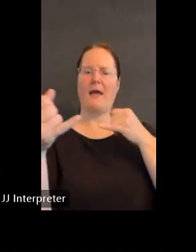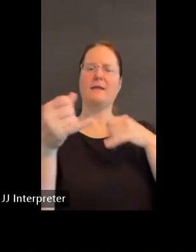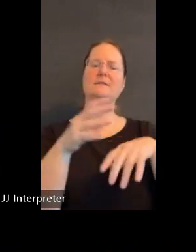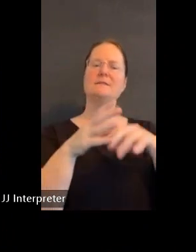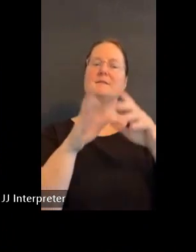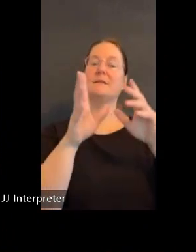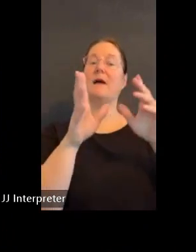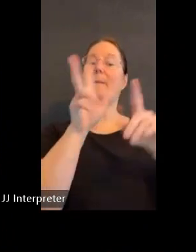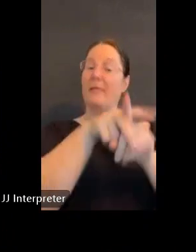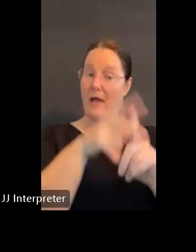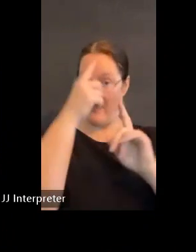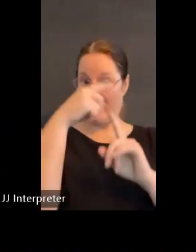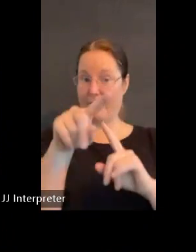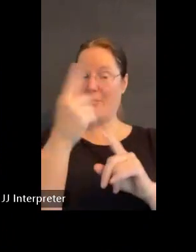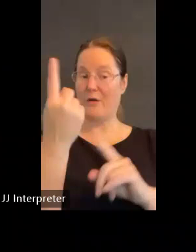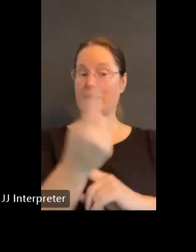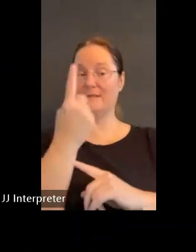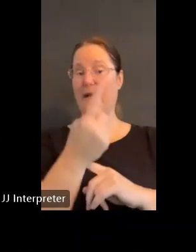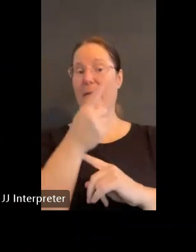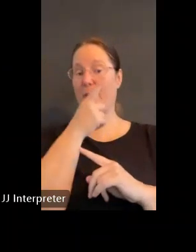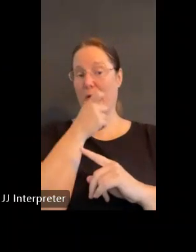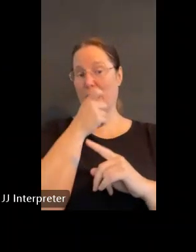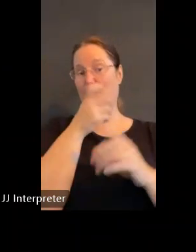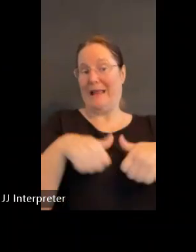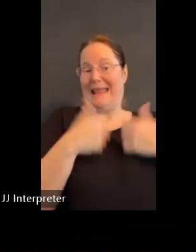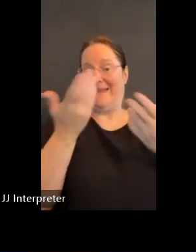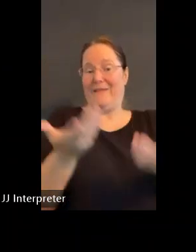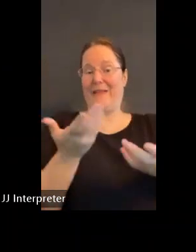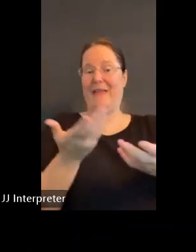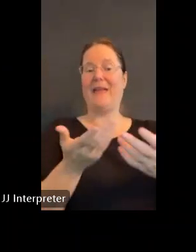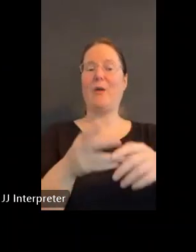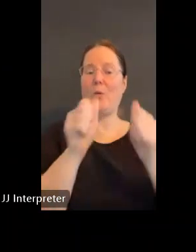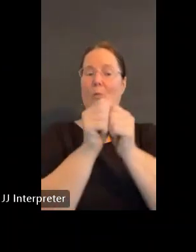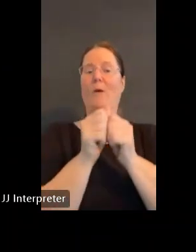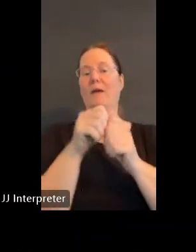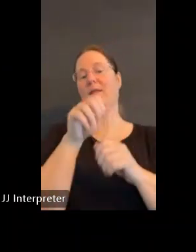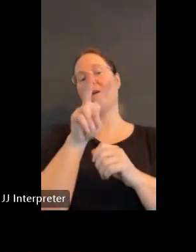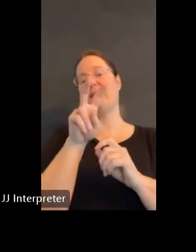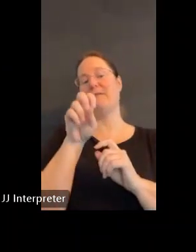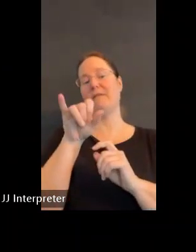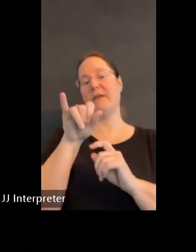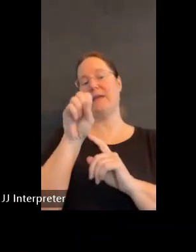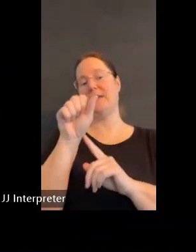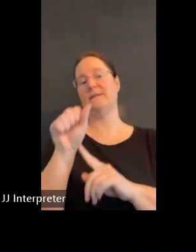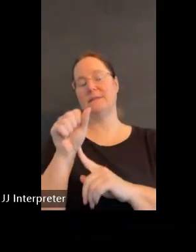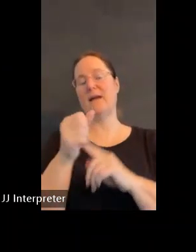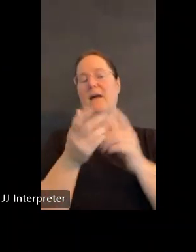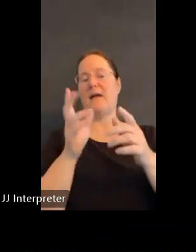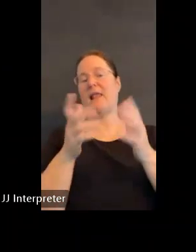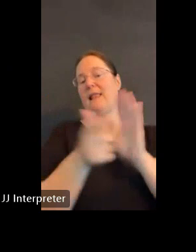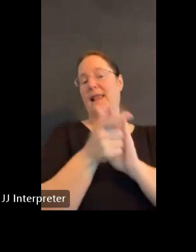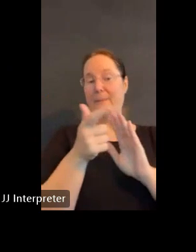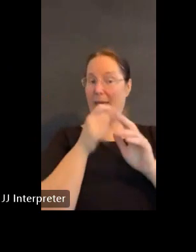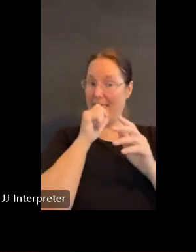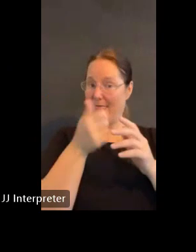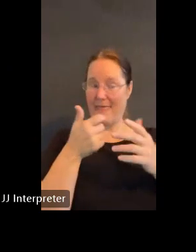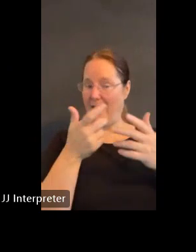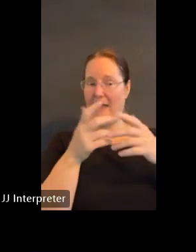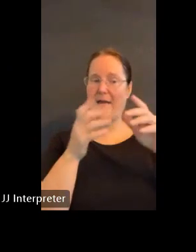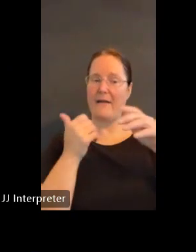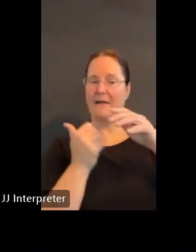visa? Yes, anyone that's living in Pennsylvania does have these housing protections.